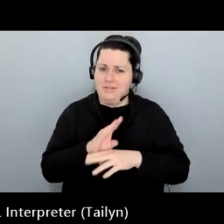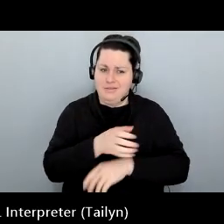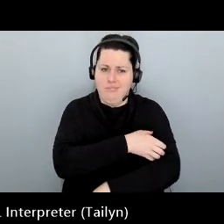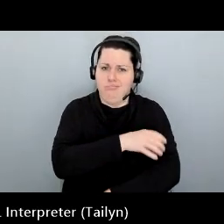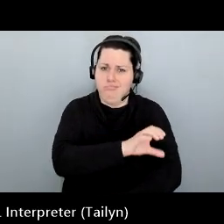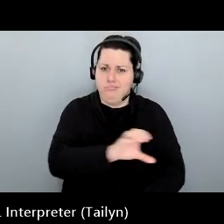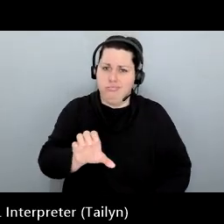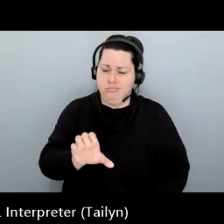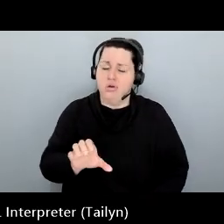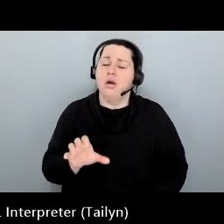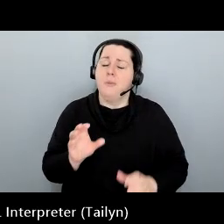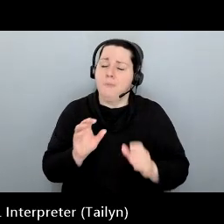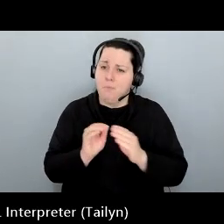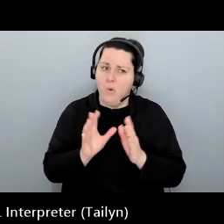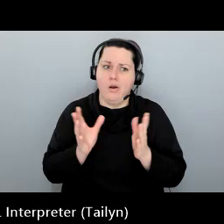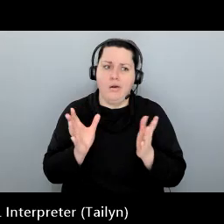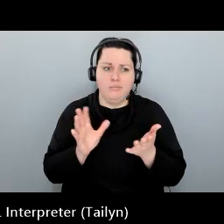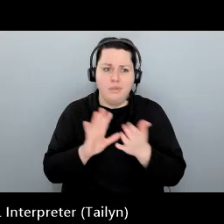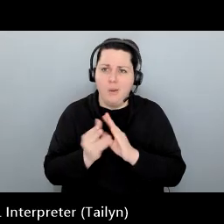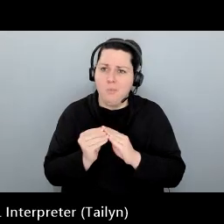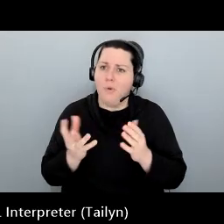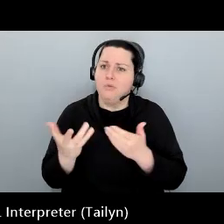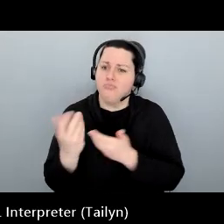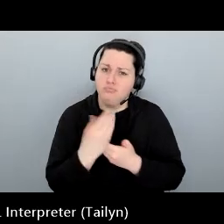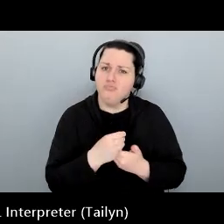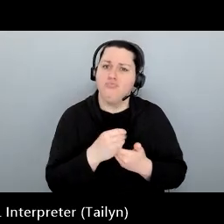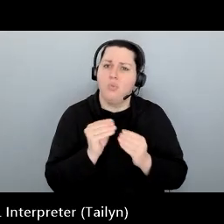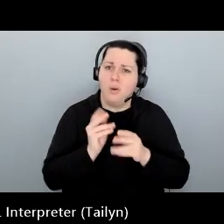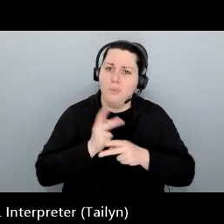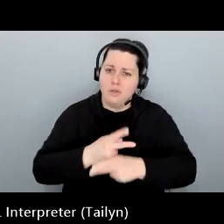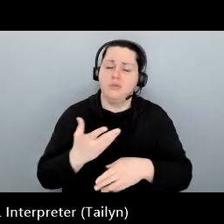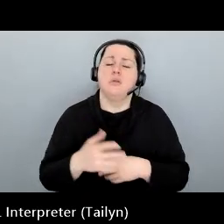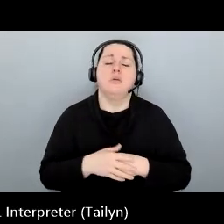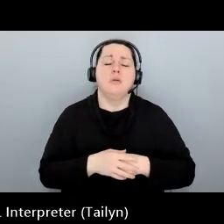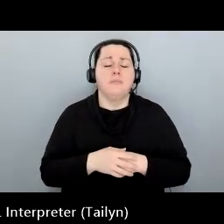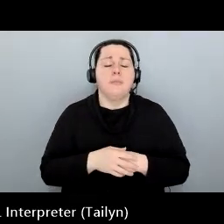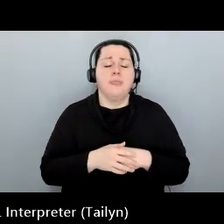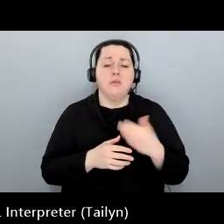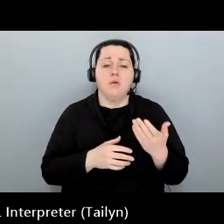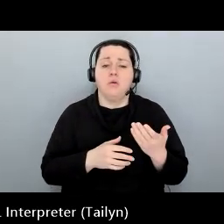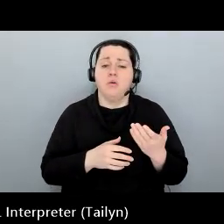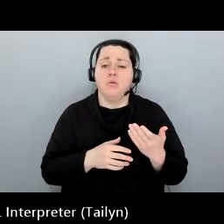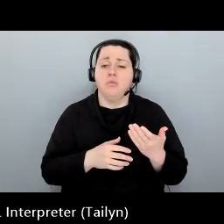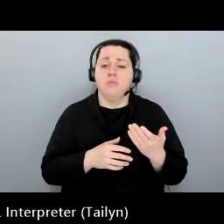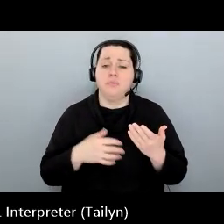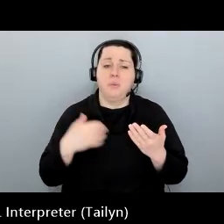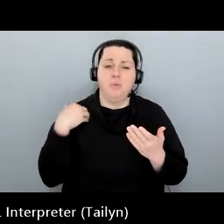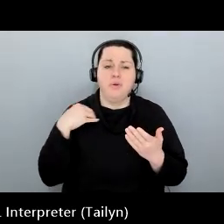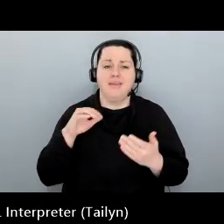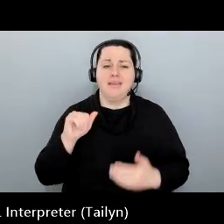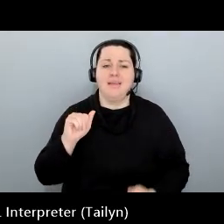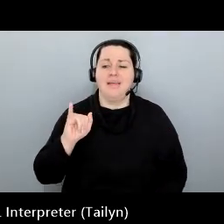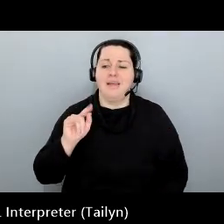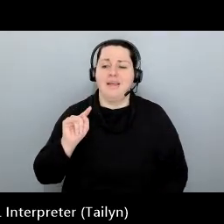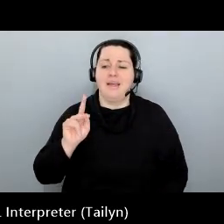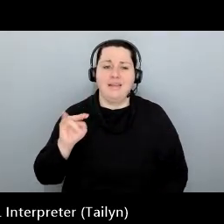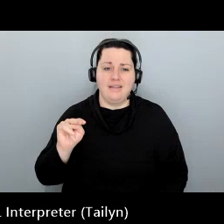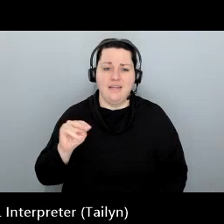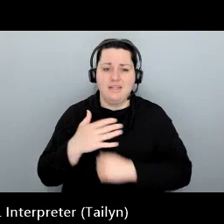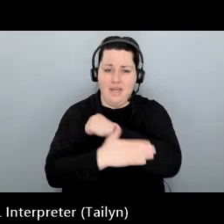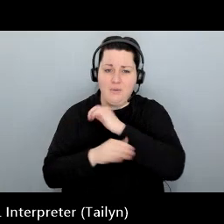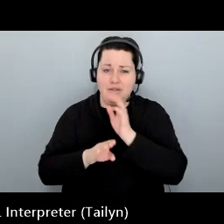more inclusive and productive workplaces. So, really, employers such as, like, the Aiken County Developmental Achievement